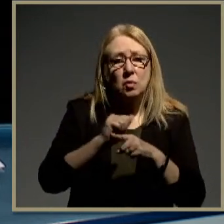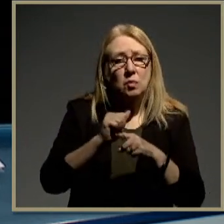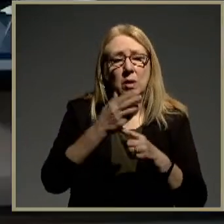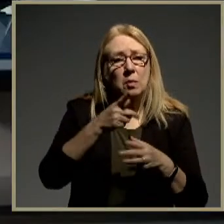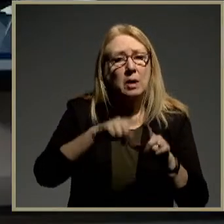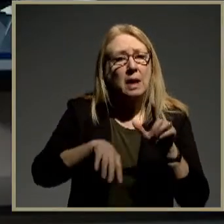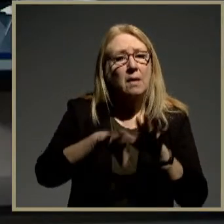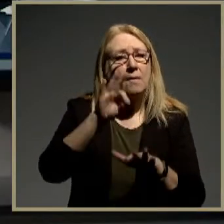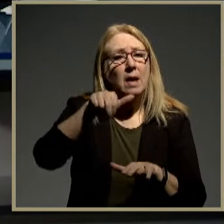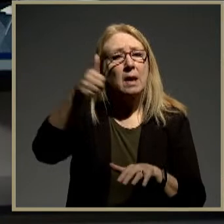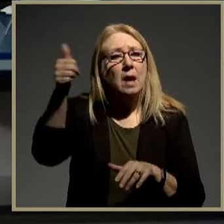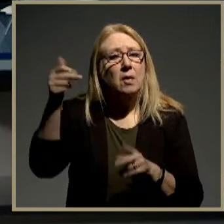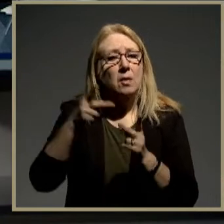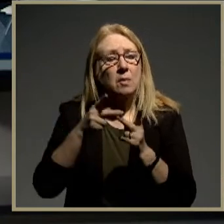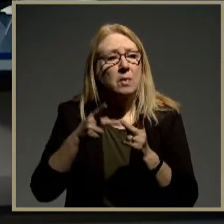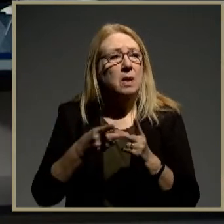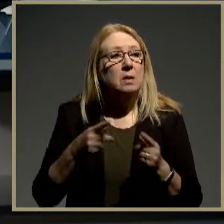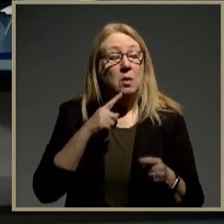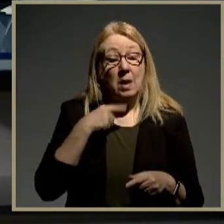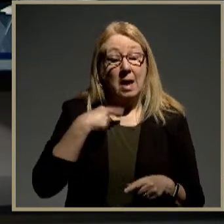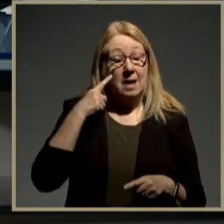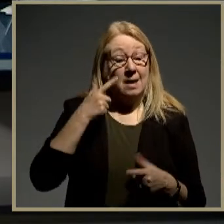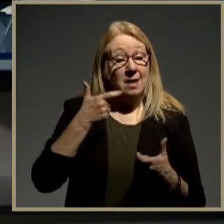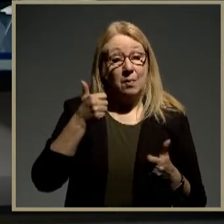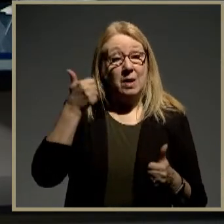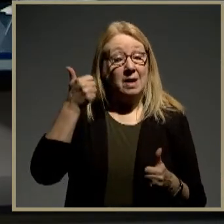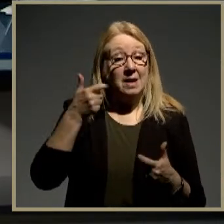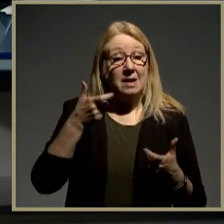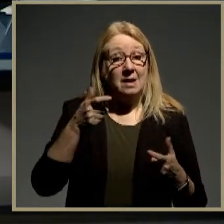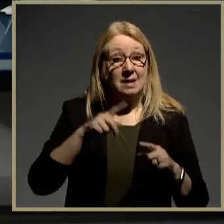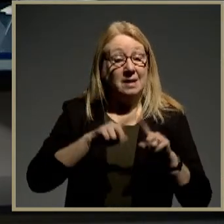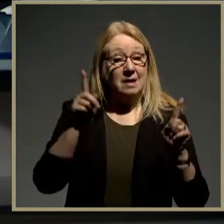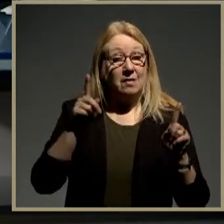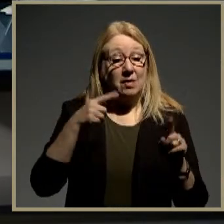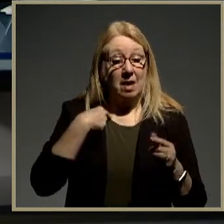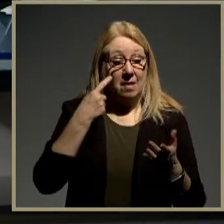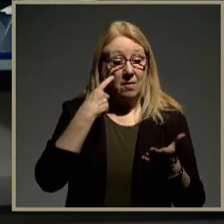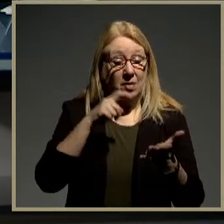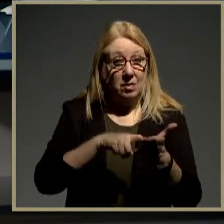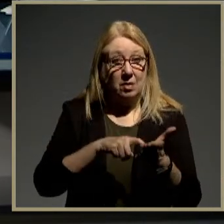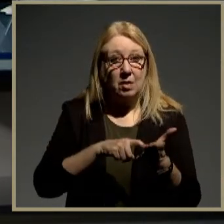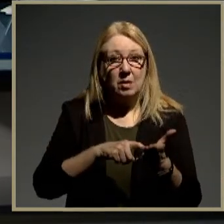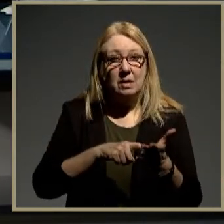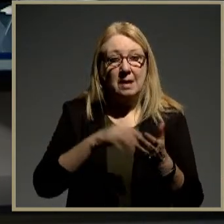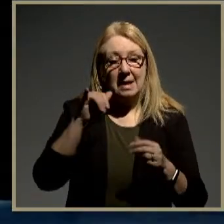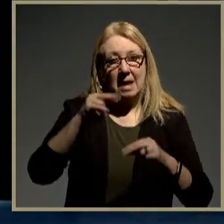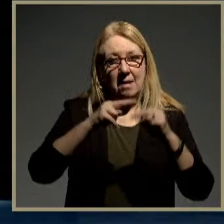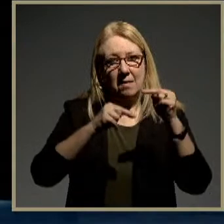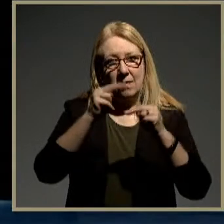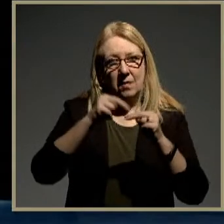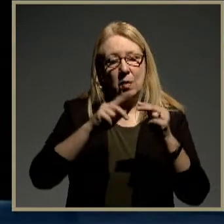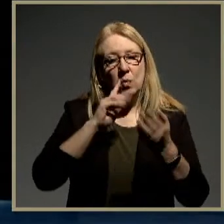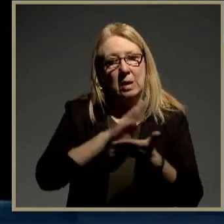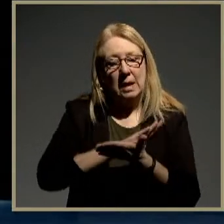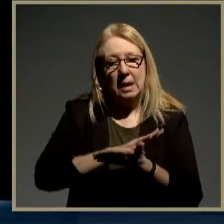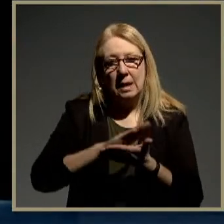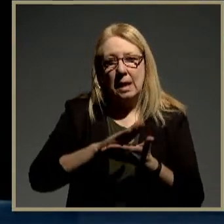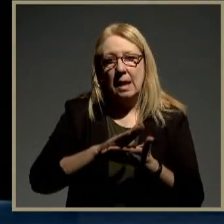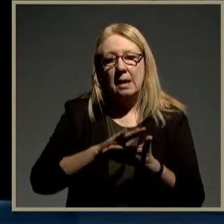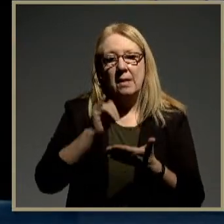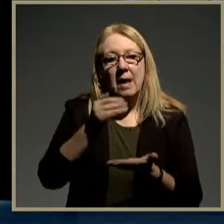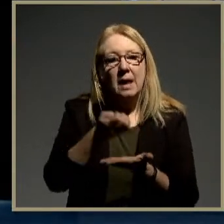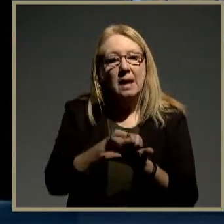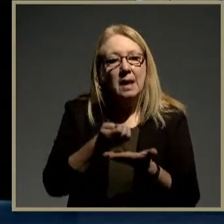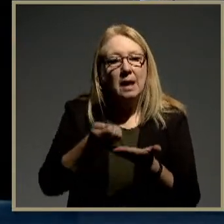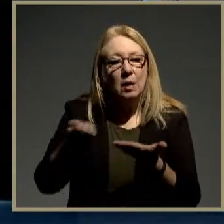found anywhere else? I think the biggest difference for me that I've noticed is just the facility and how nice it is and the equipment that